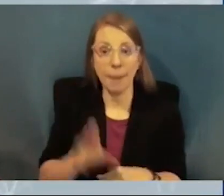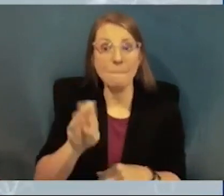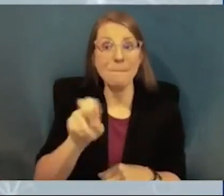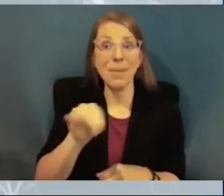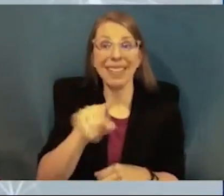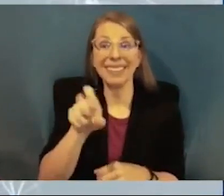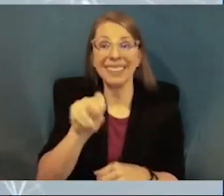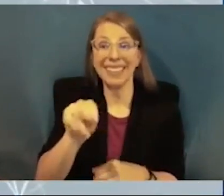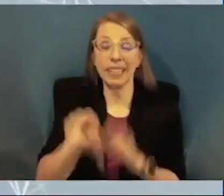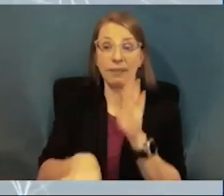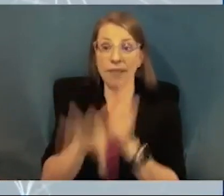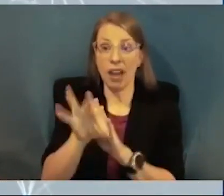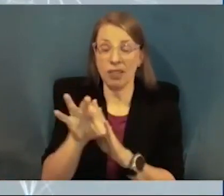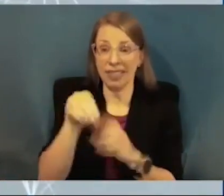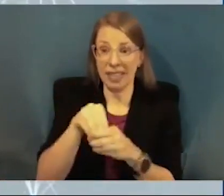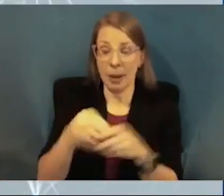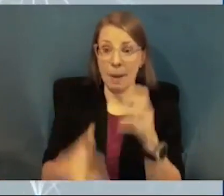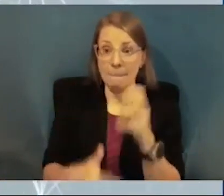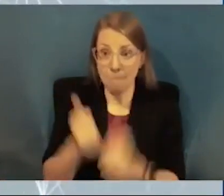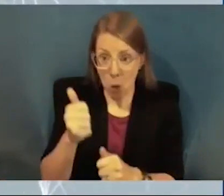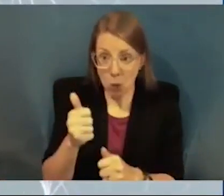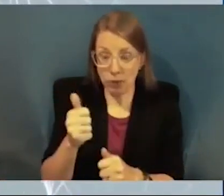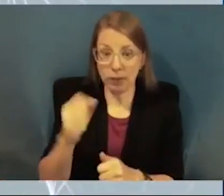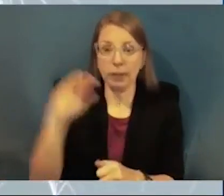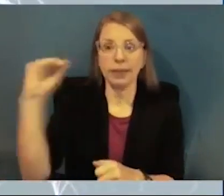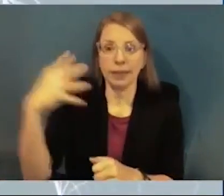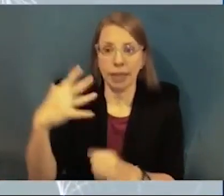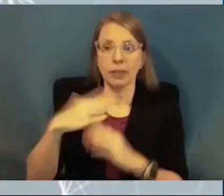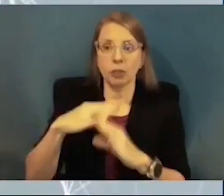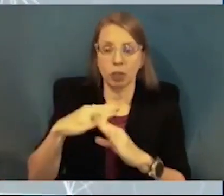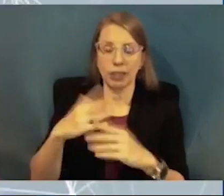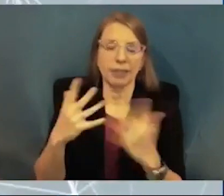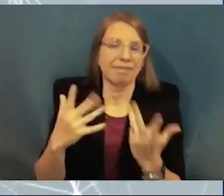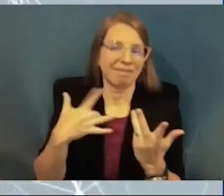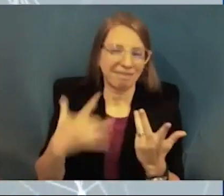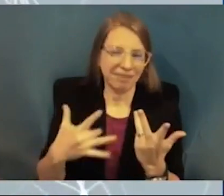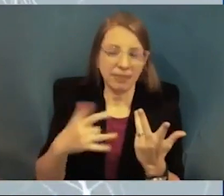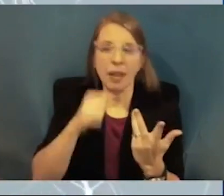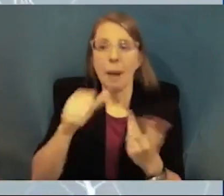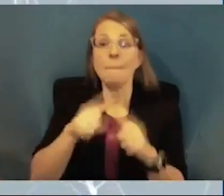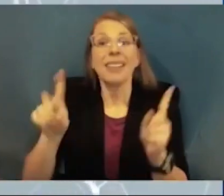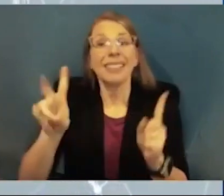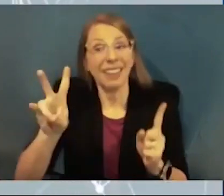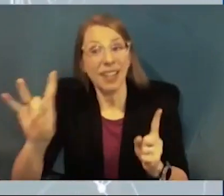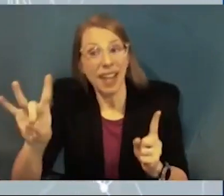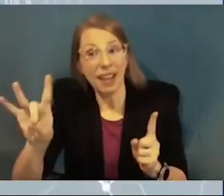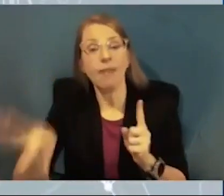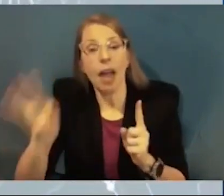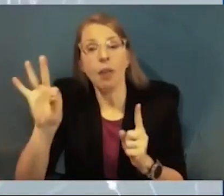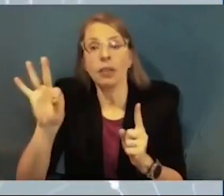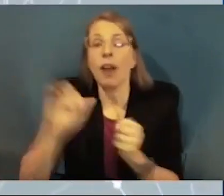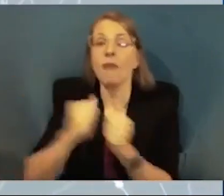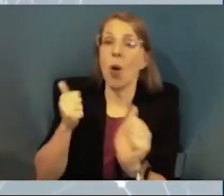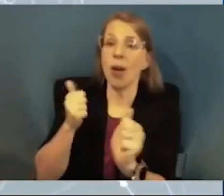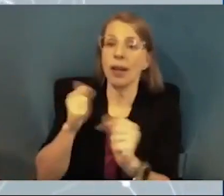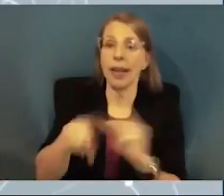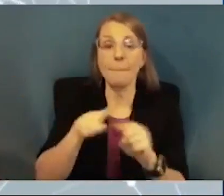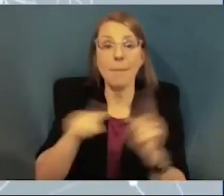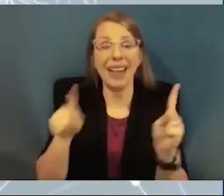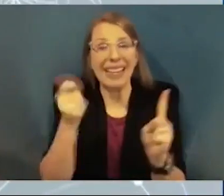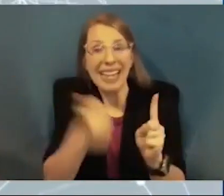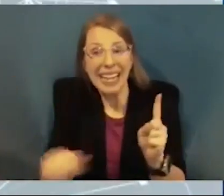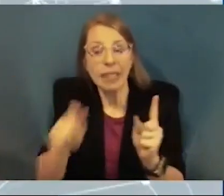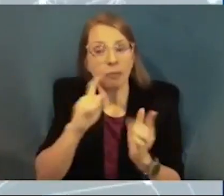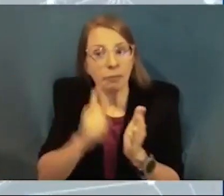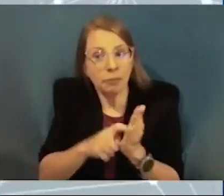were tested, but 78, the company says that using it is not unavoidable, but that any detectable amount of the